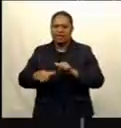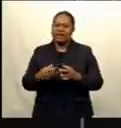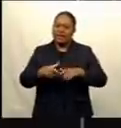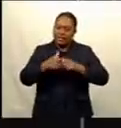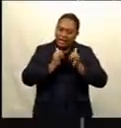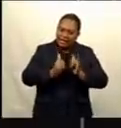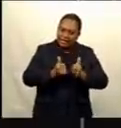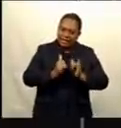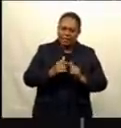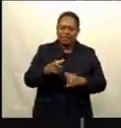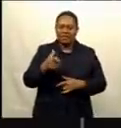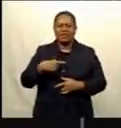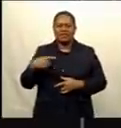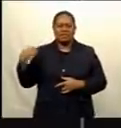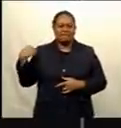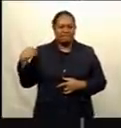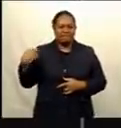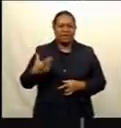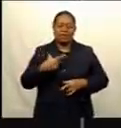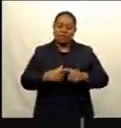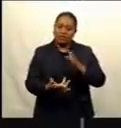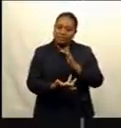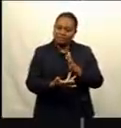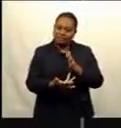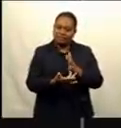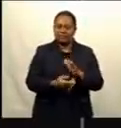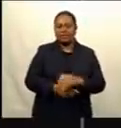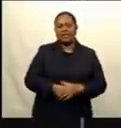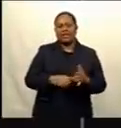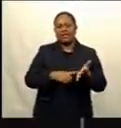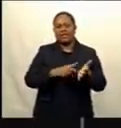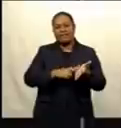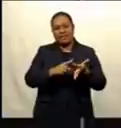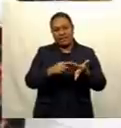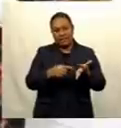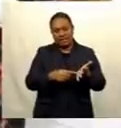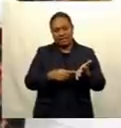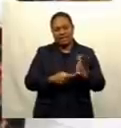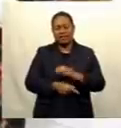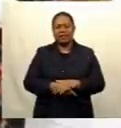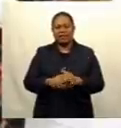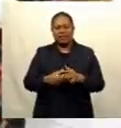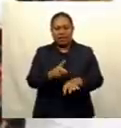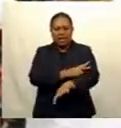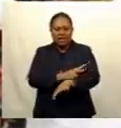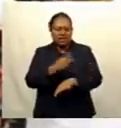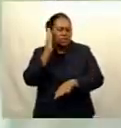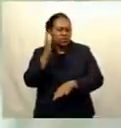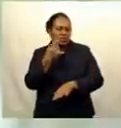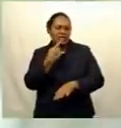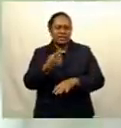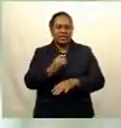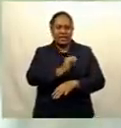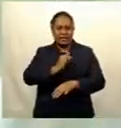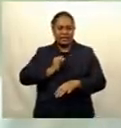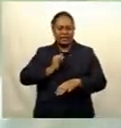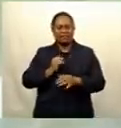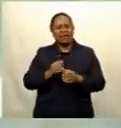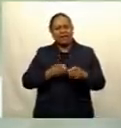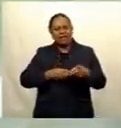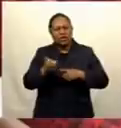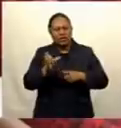the cause of major disruptions for the technical vocational education training providers. Interim Director Vijay Naidu says while some can